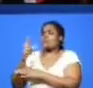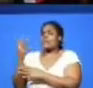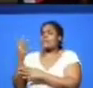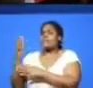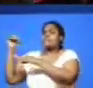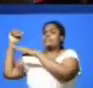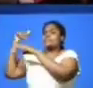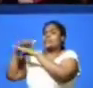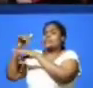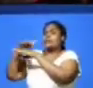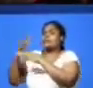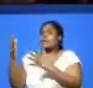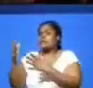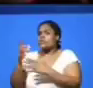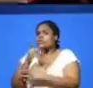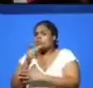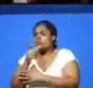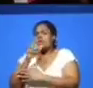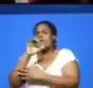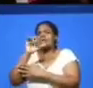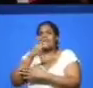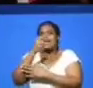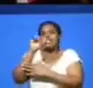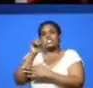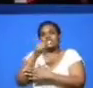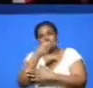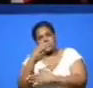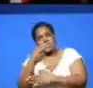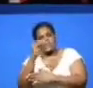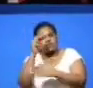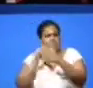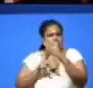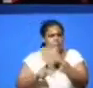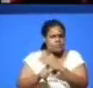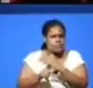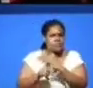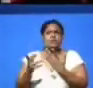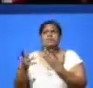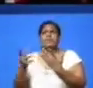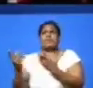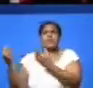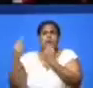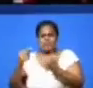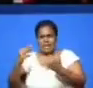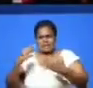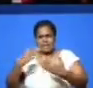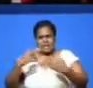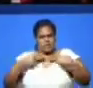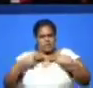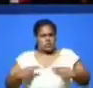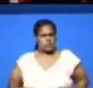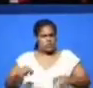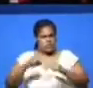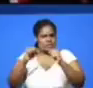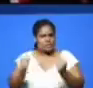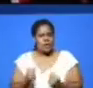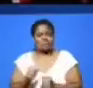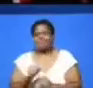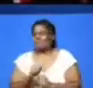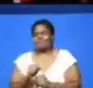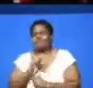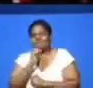you Elijah the prophet. Will Elijah come back in bodily form? No, but the same type